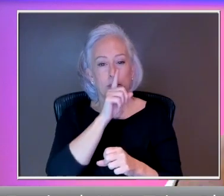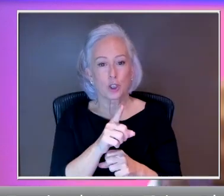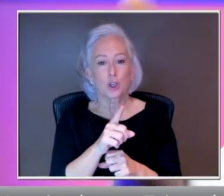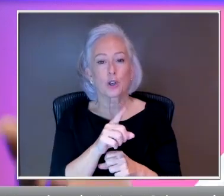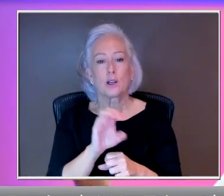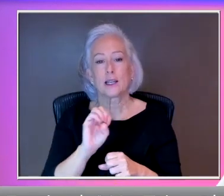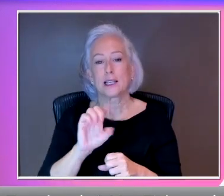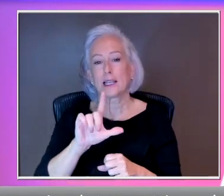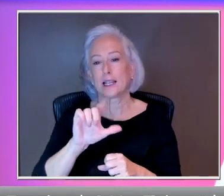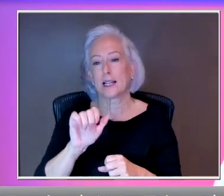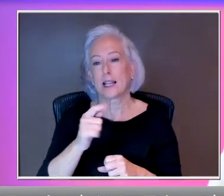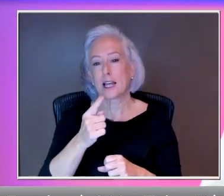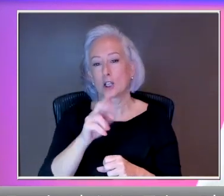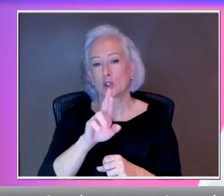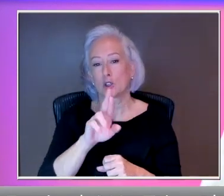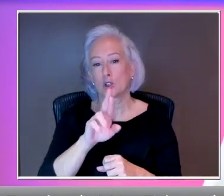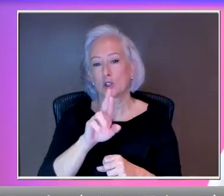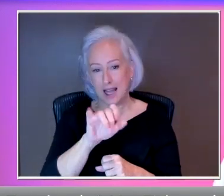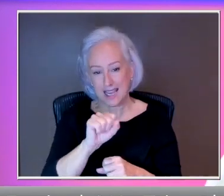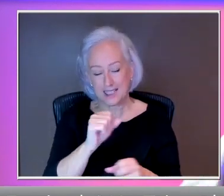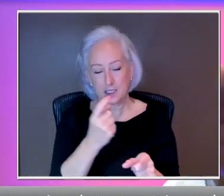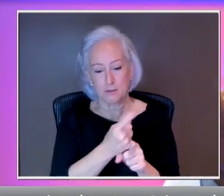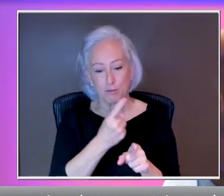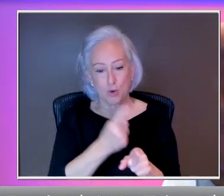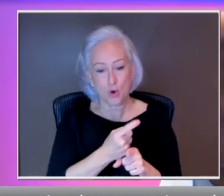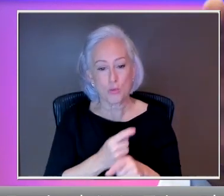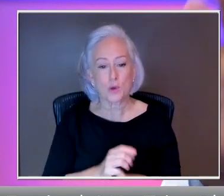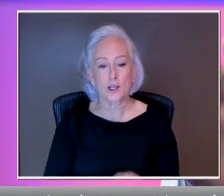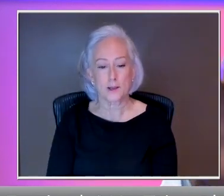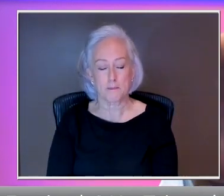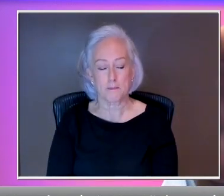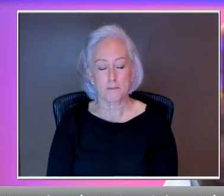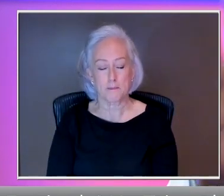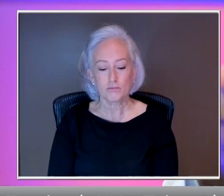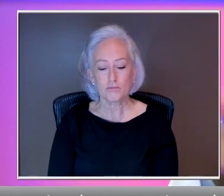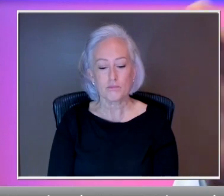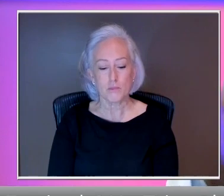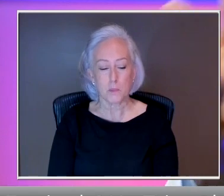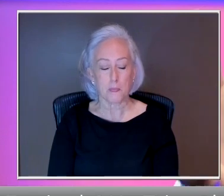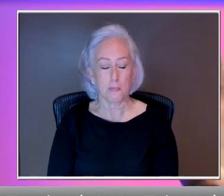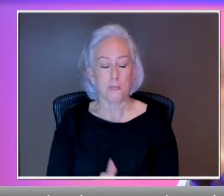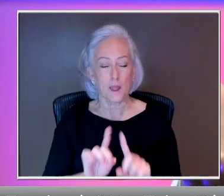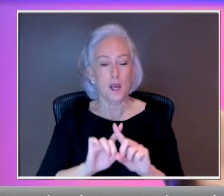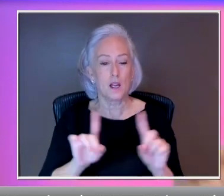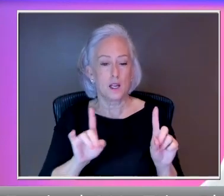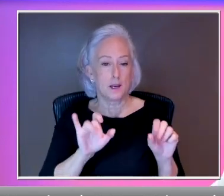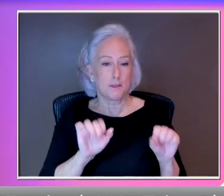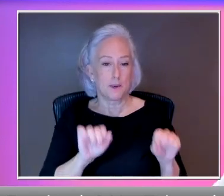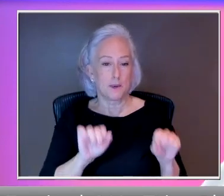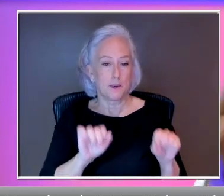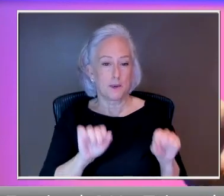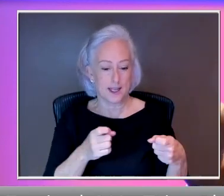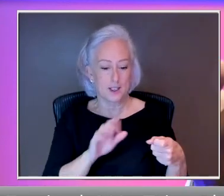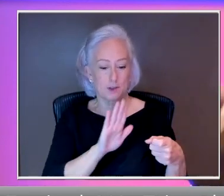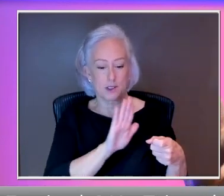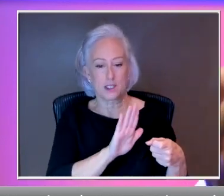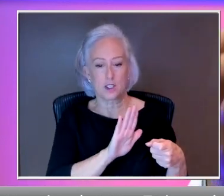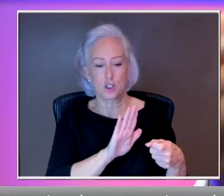are appropriate. But mostly that can be managed with an adjustment in a lifestyle, okay? Now